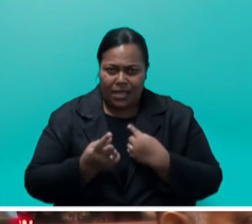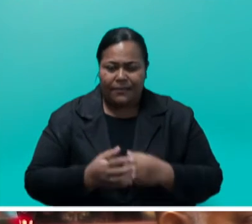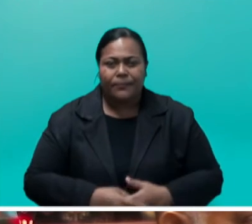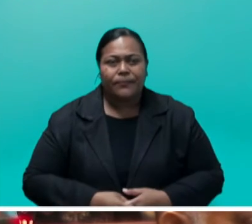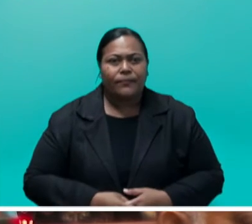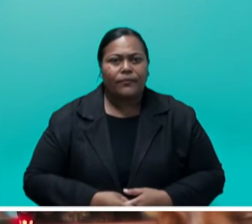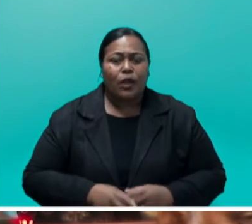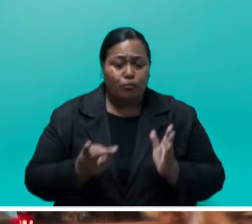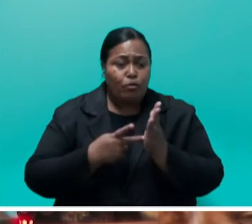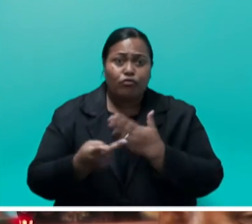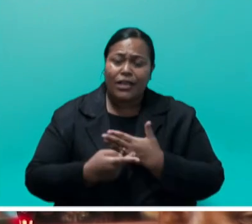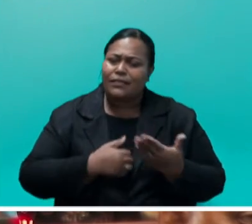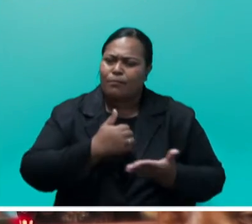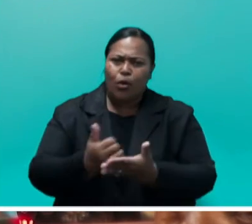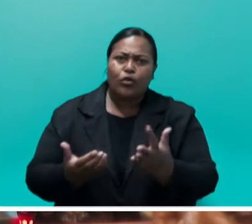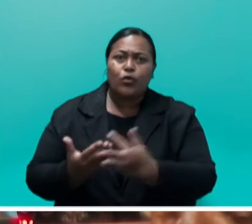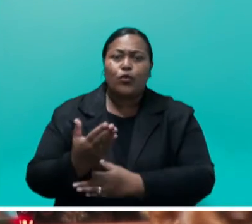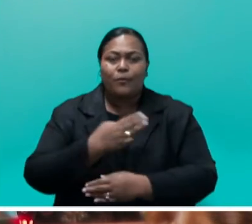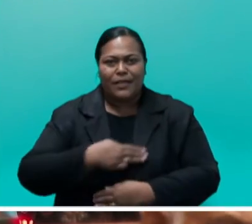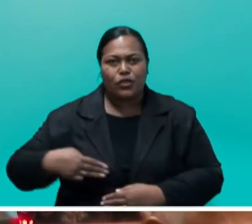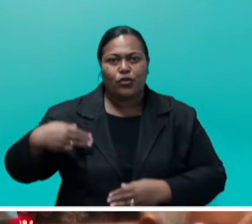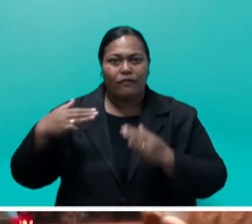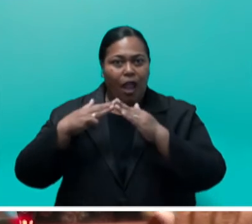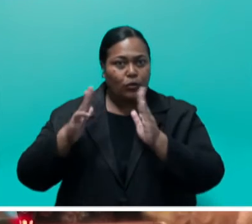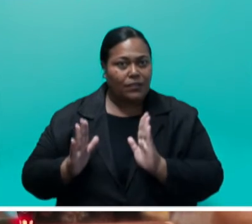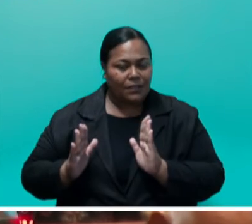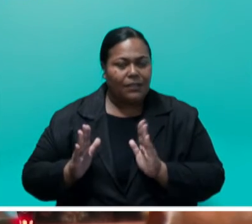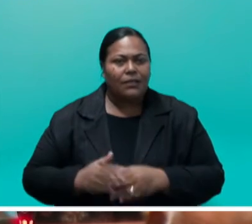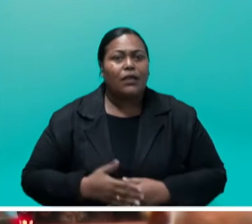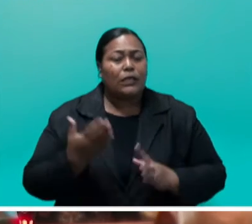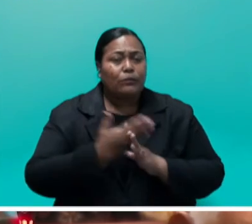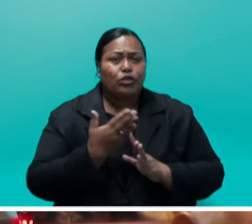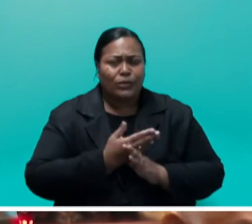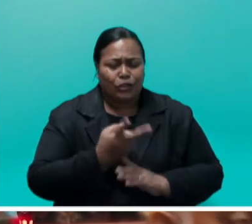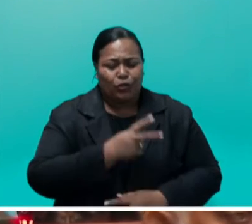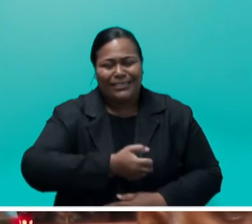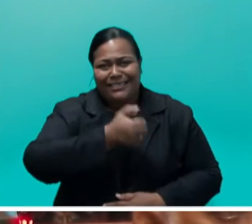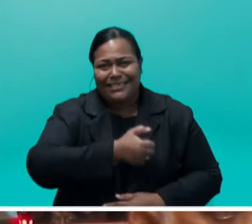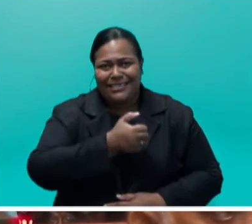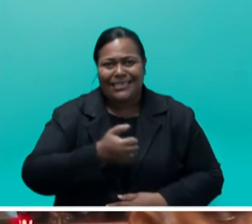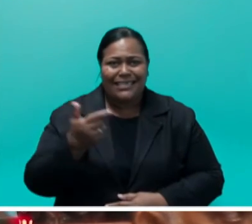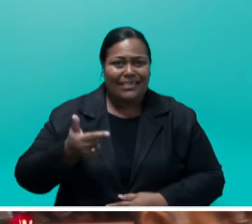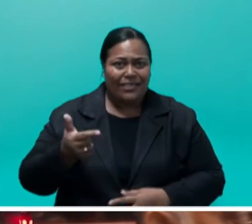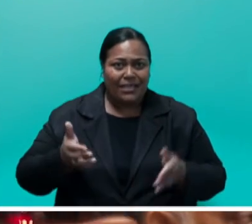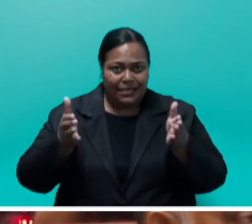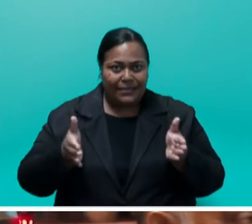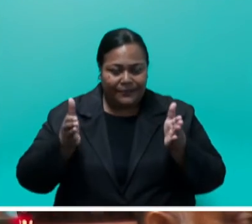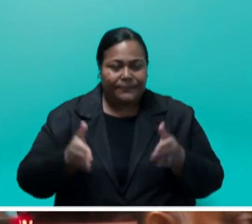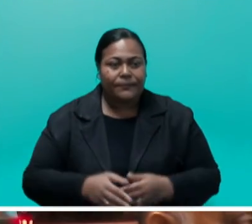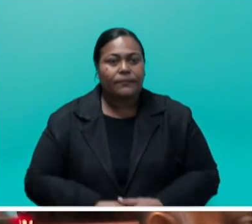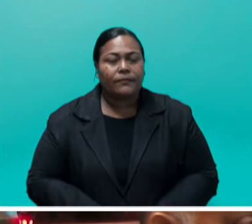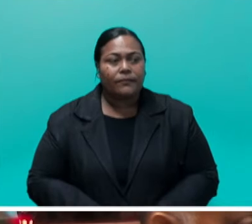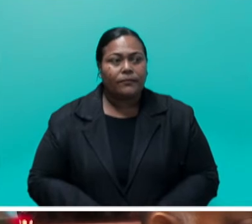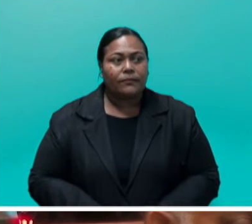was supported by the Ministry of Housing between 2016 and 2017.